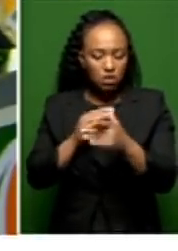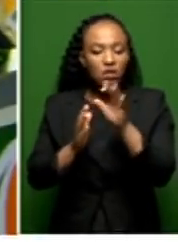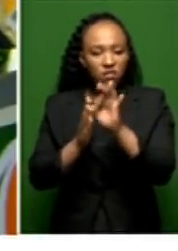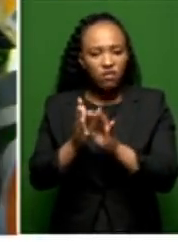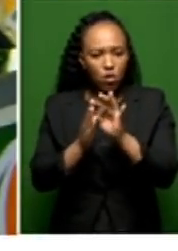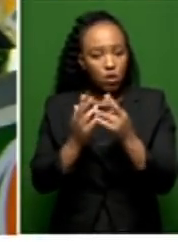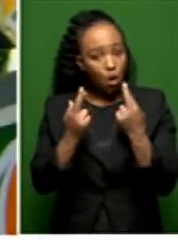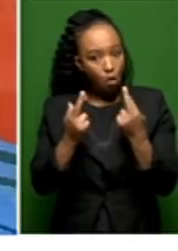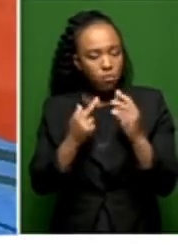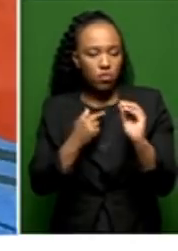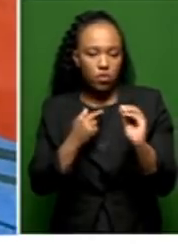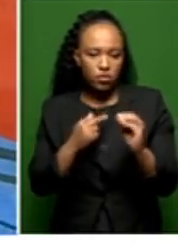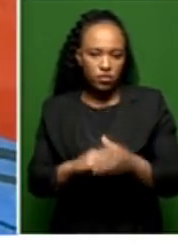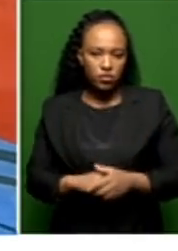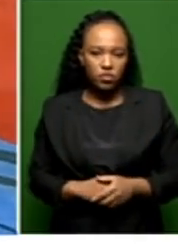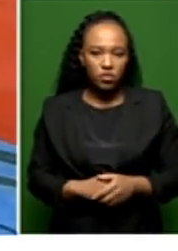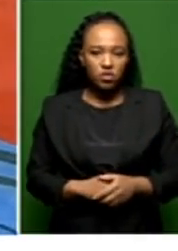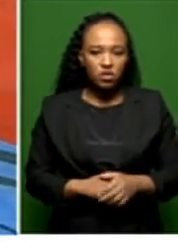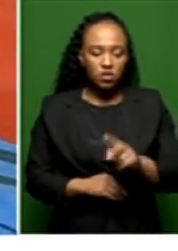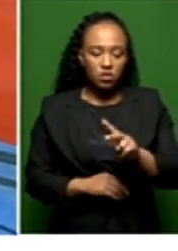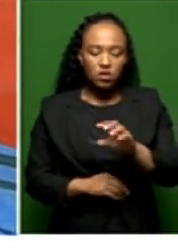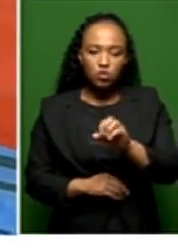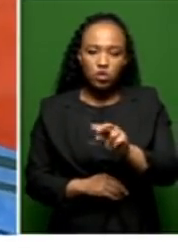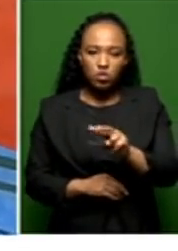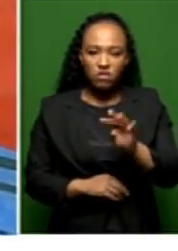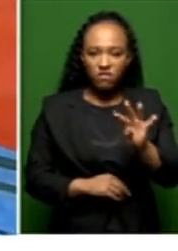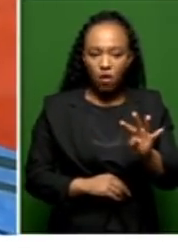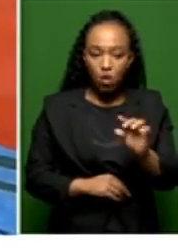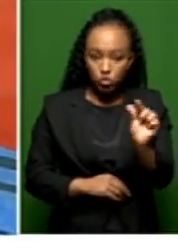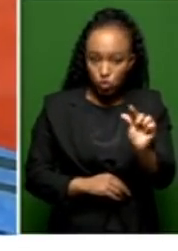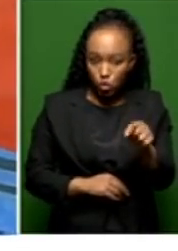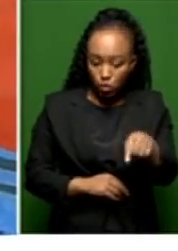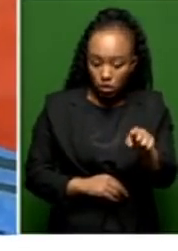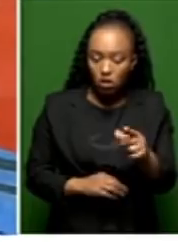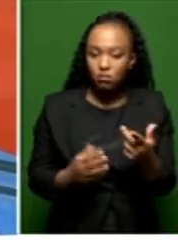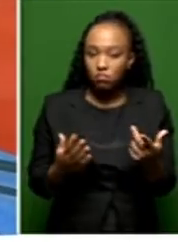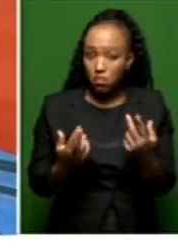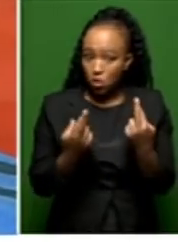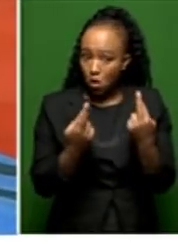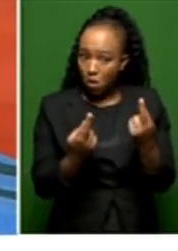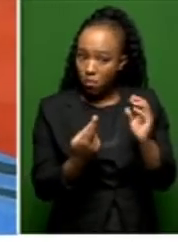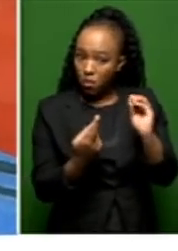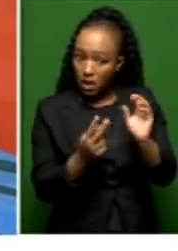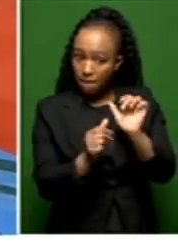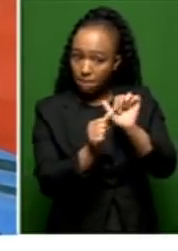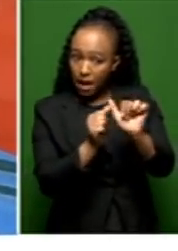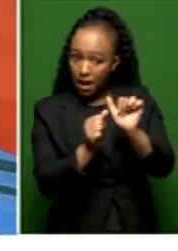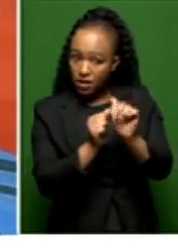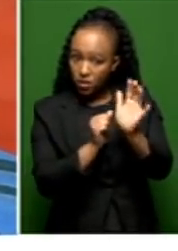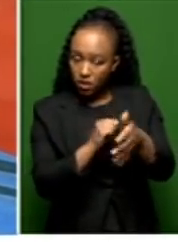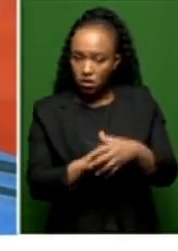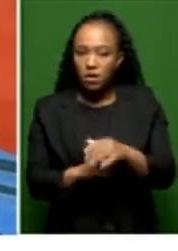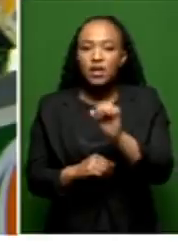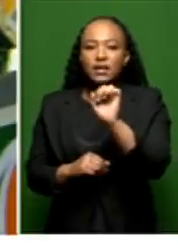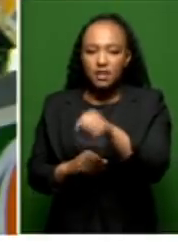votes. We're still hopeful. 2024 around the corner, and are you hopeful that you'll do better?